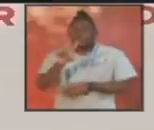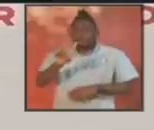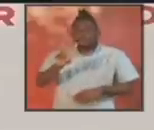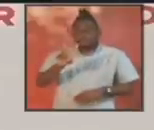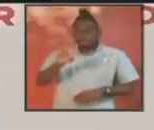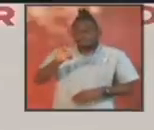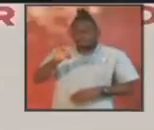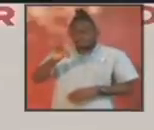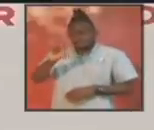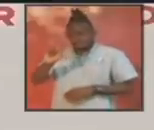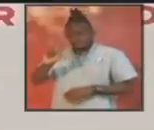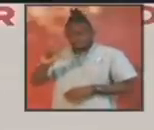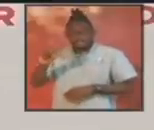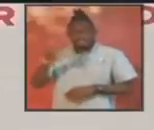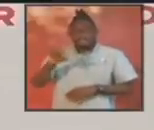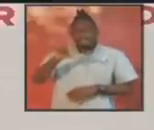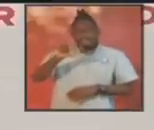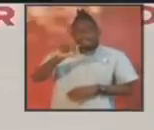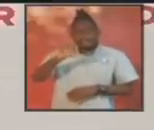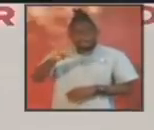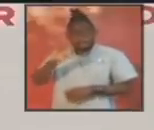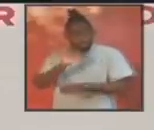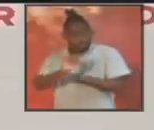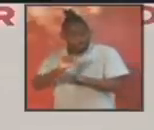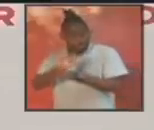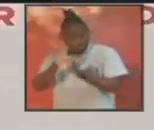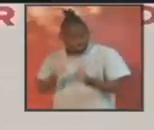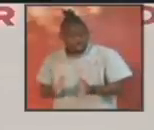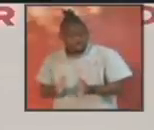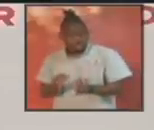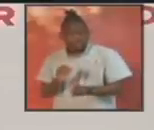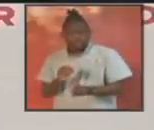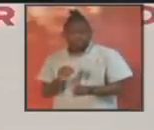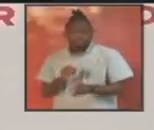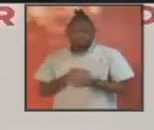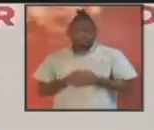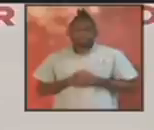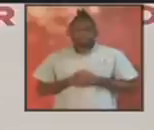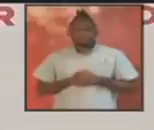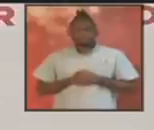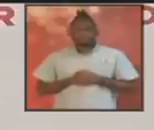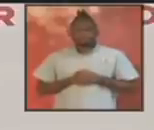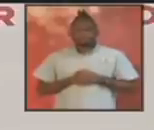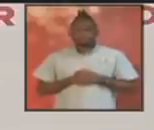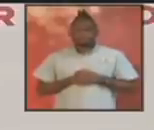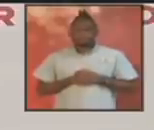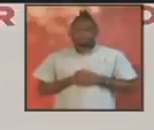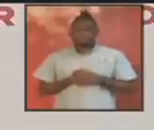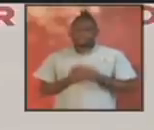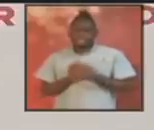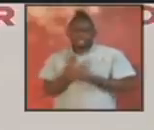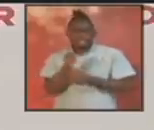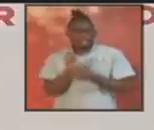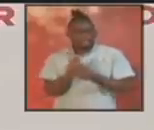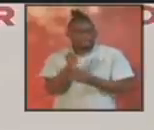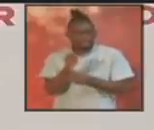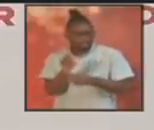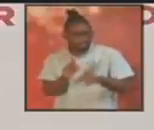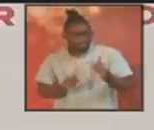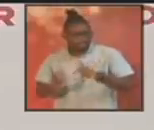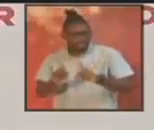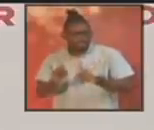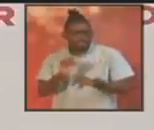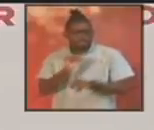laboratory workers who routinely handle the wild-type yellow virus, for example, agricultural personnel who frequent forested areas,